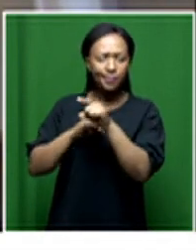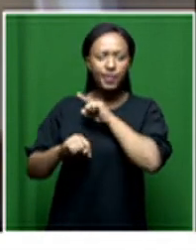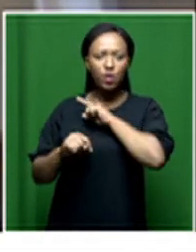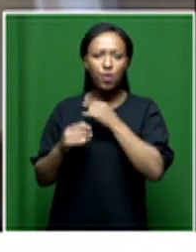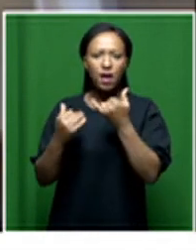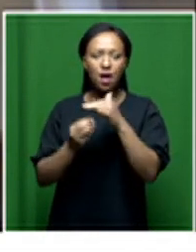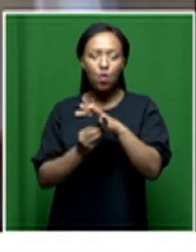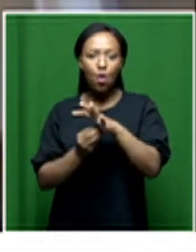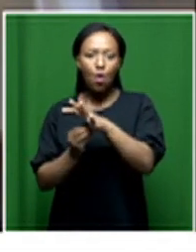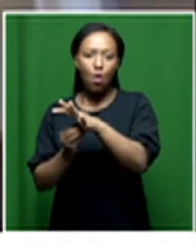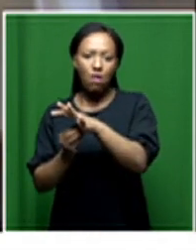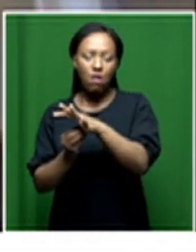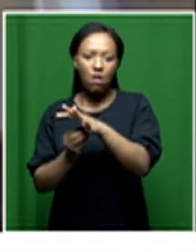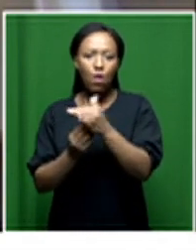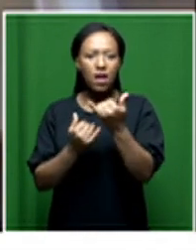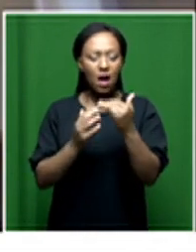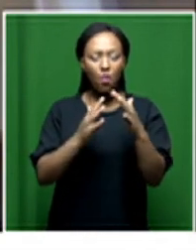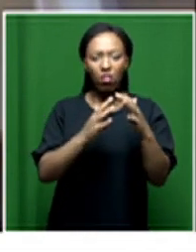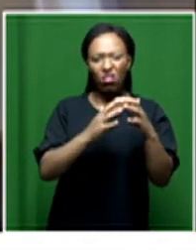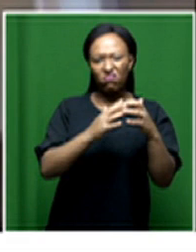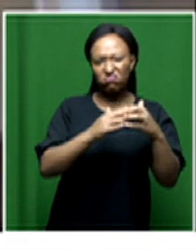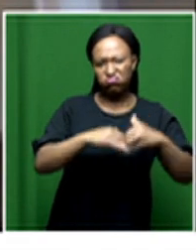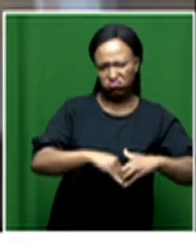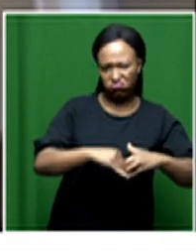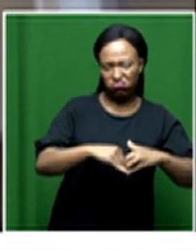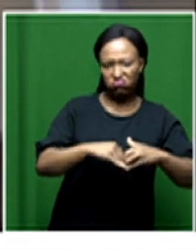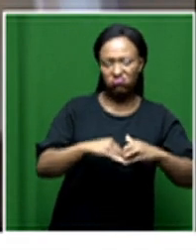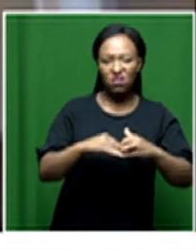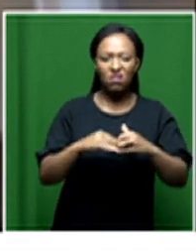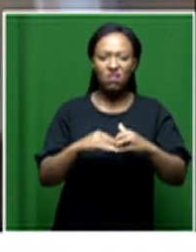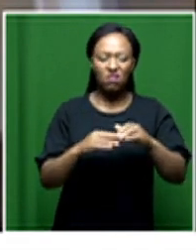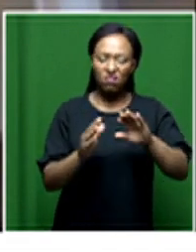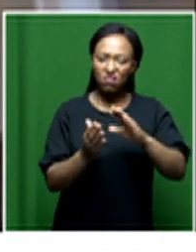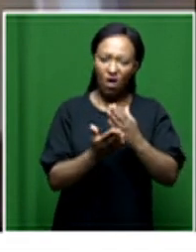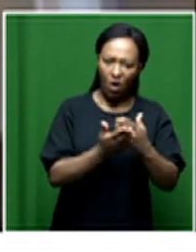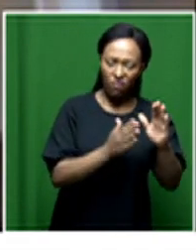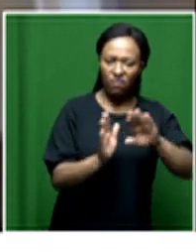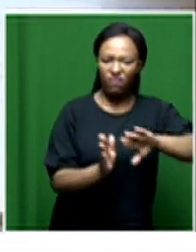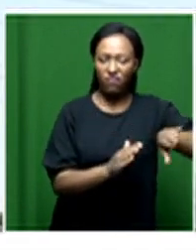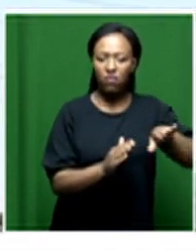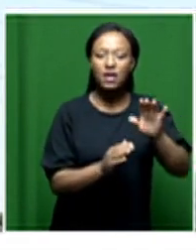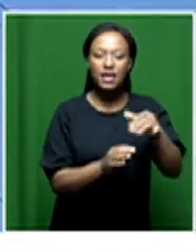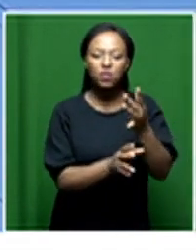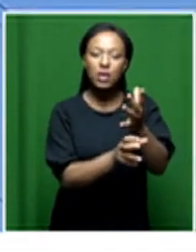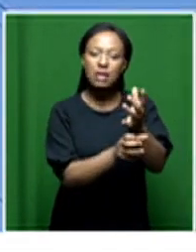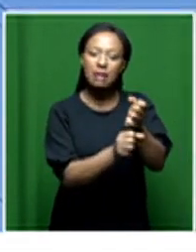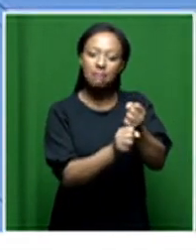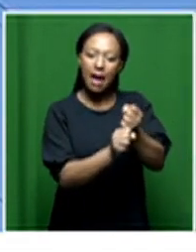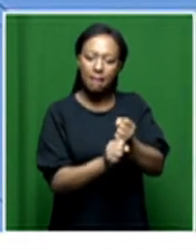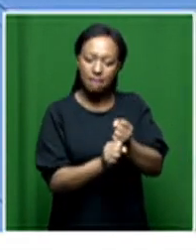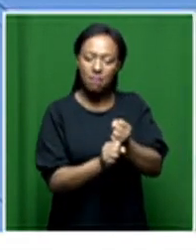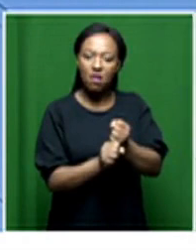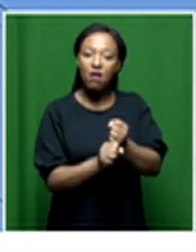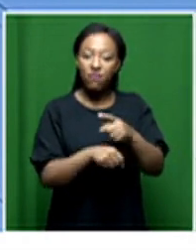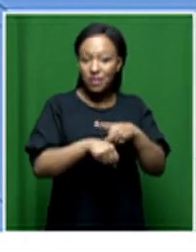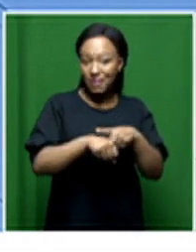coal fleet is naturally retiring, and it's almost a case of us having stalled for a while. We've got to a